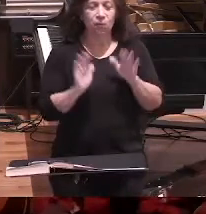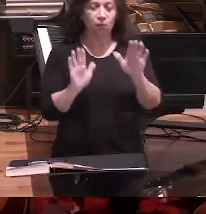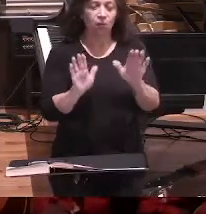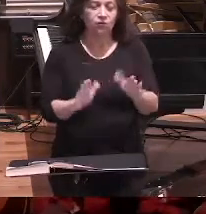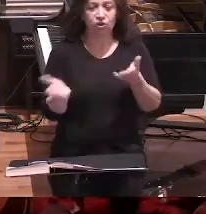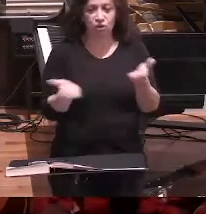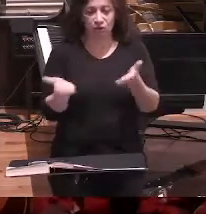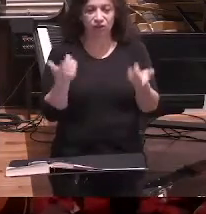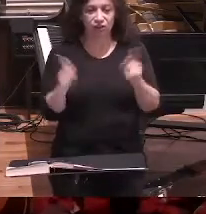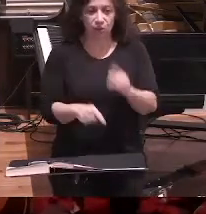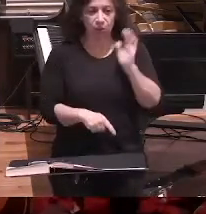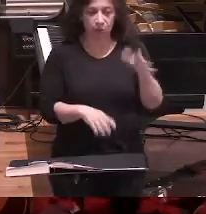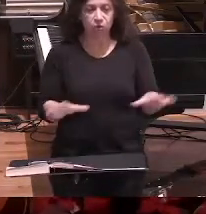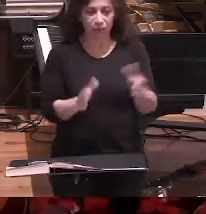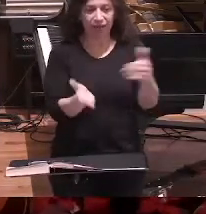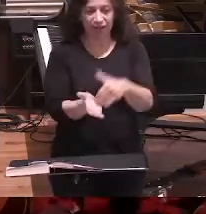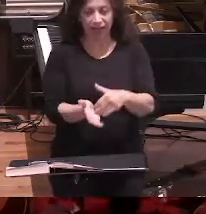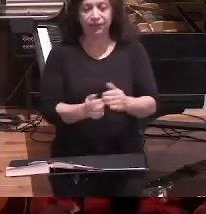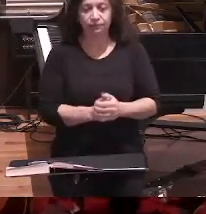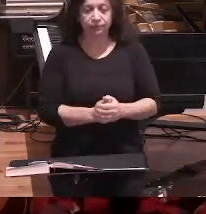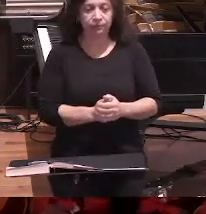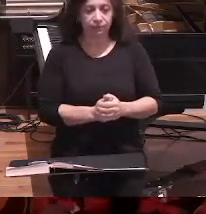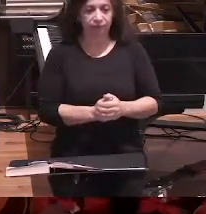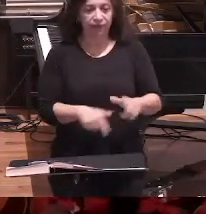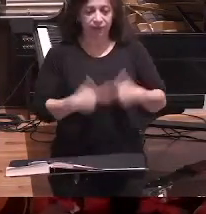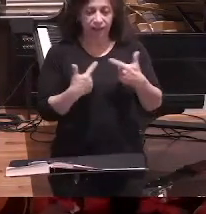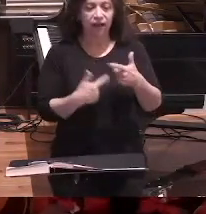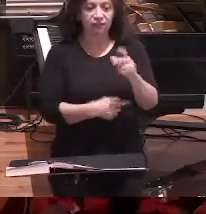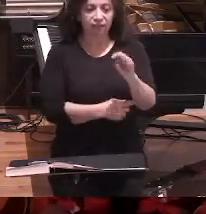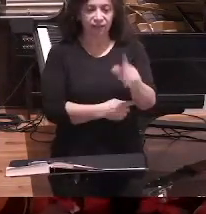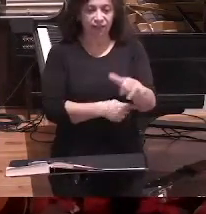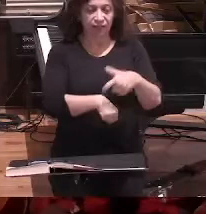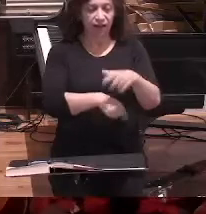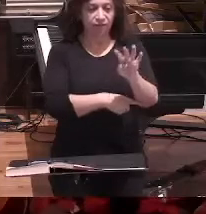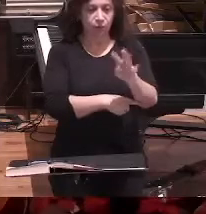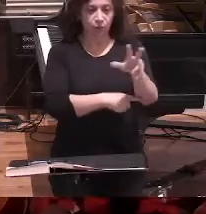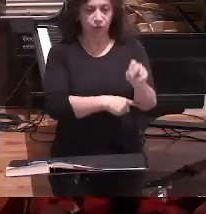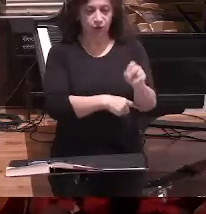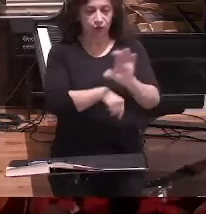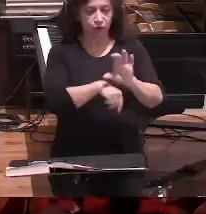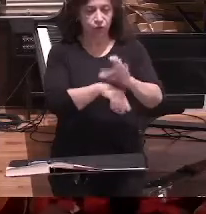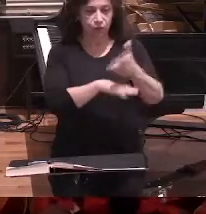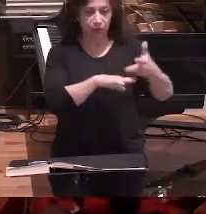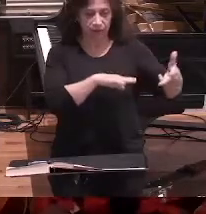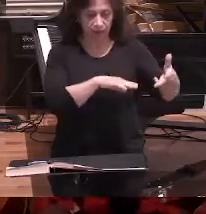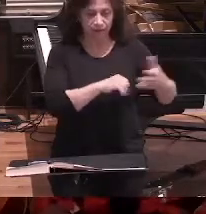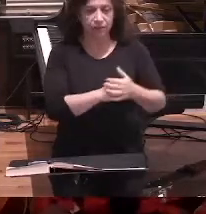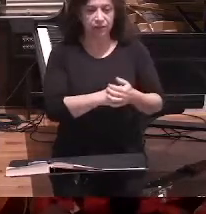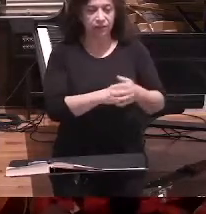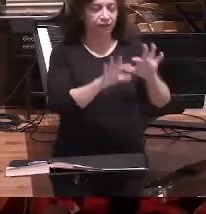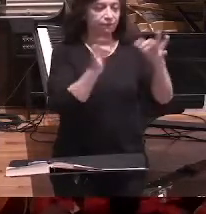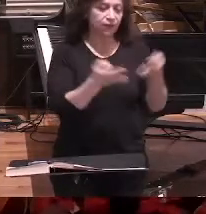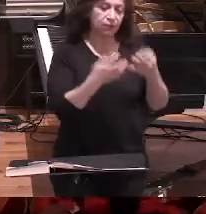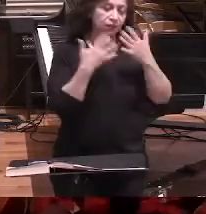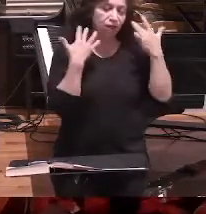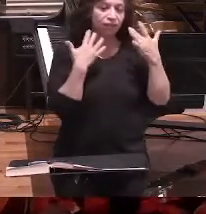wonderful service. So we are going to do that again, a live nativity, 4:30 in our church parking lot. This is a very